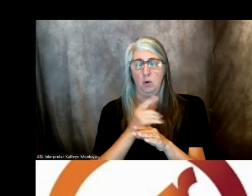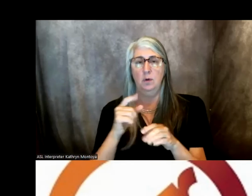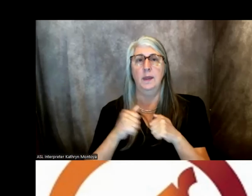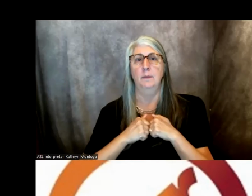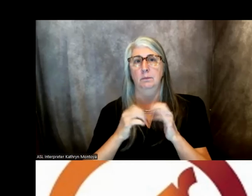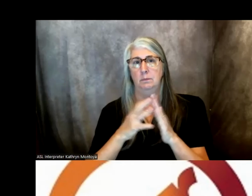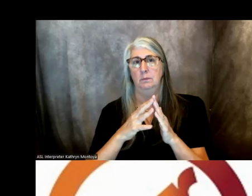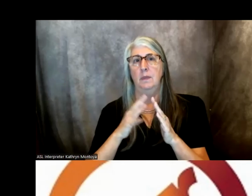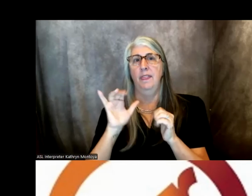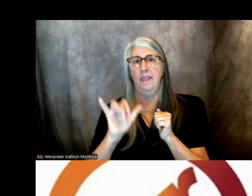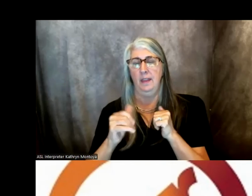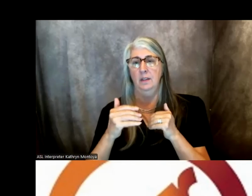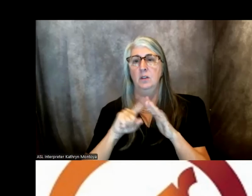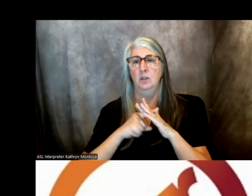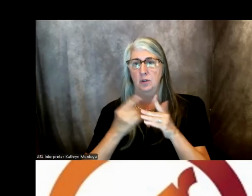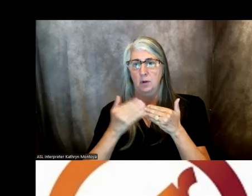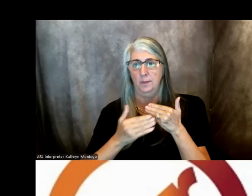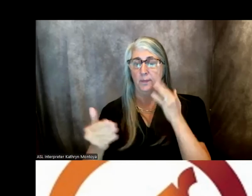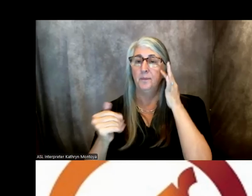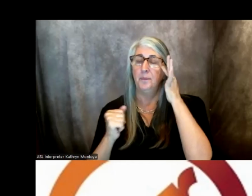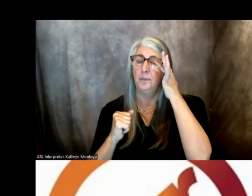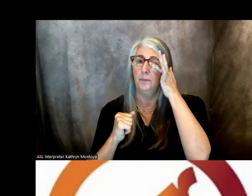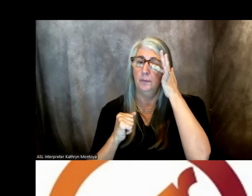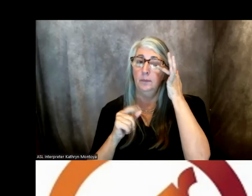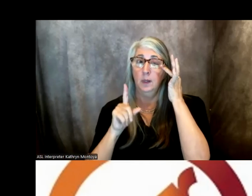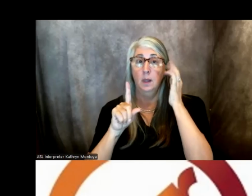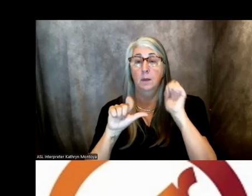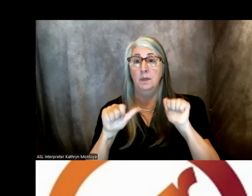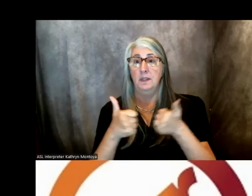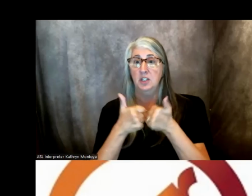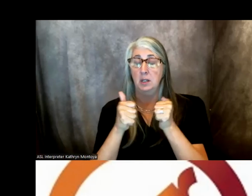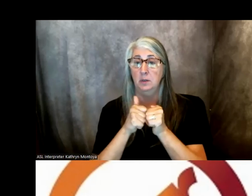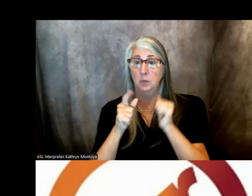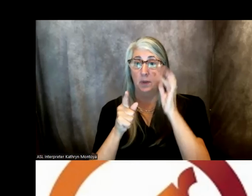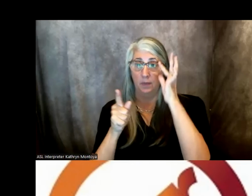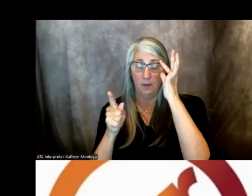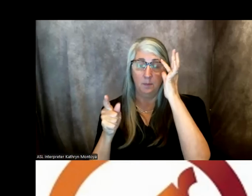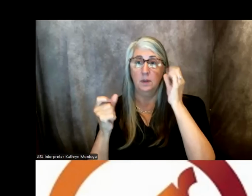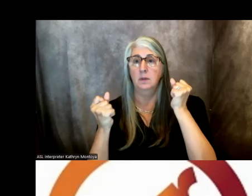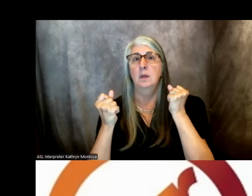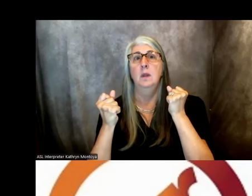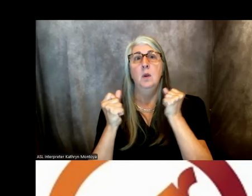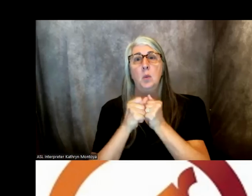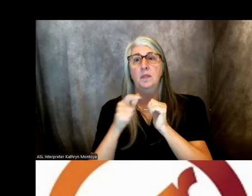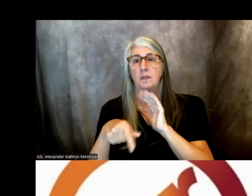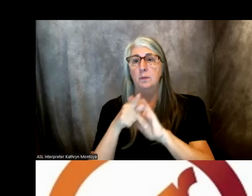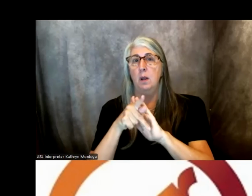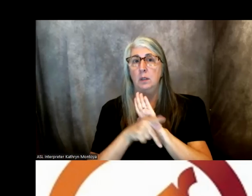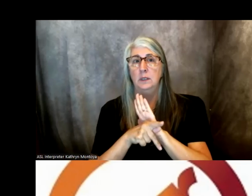legislative direction. But the challenge for Bangladesh, of course, is they have lots of policy, but